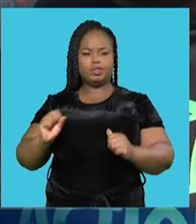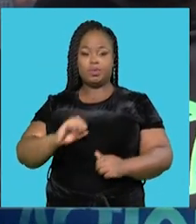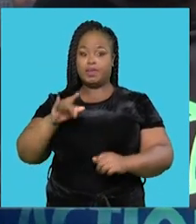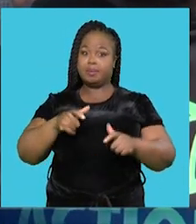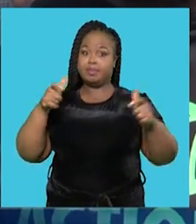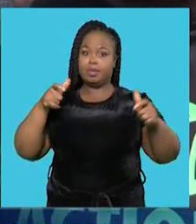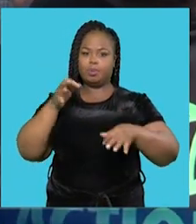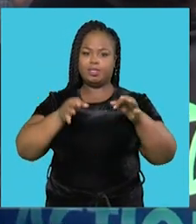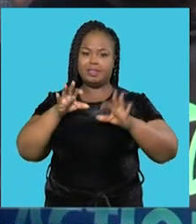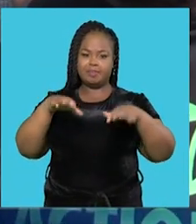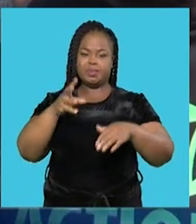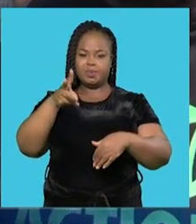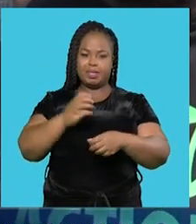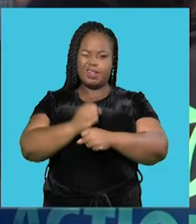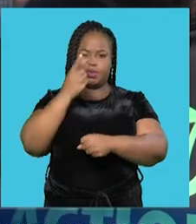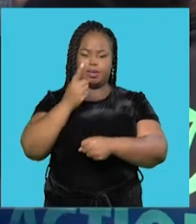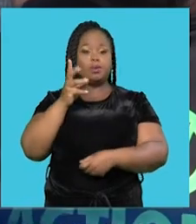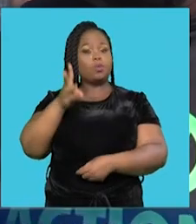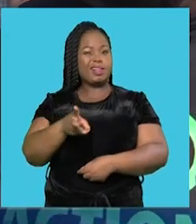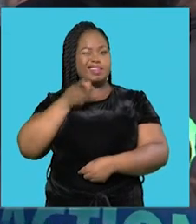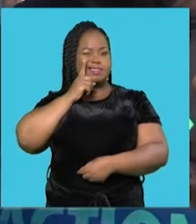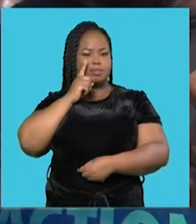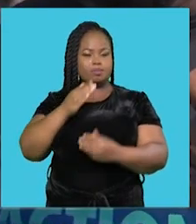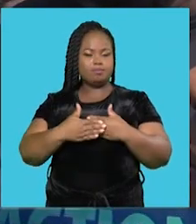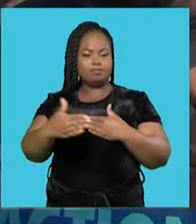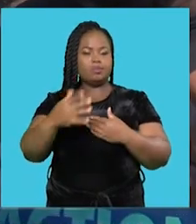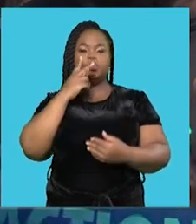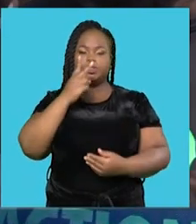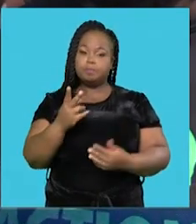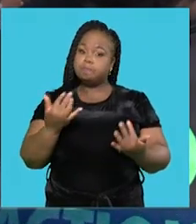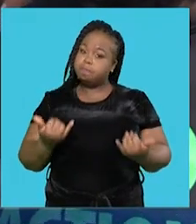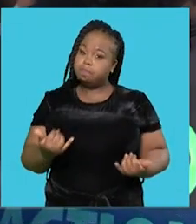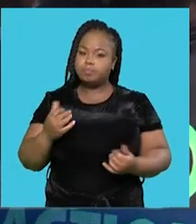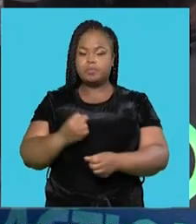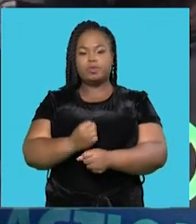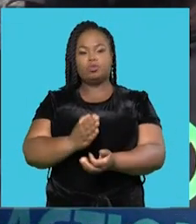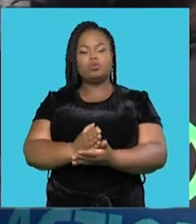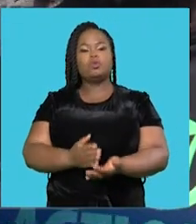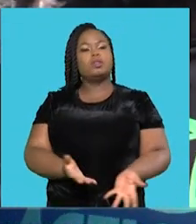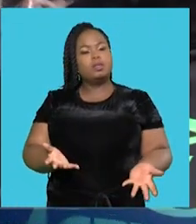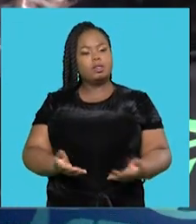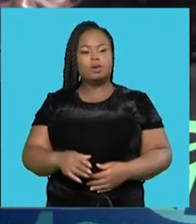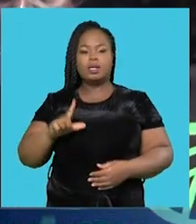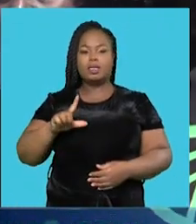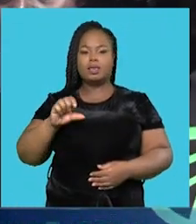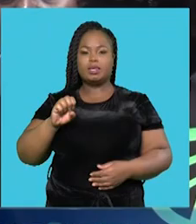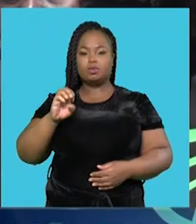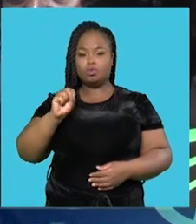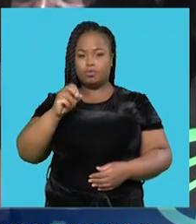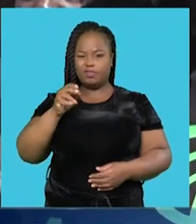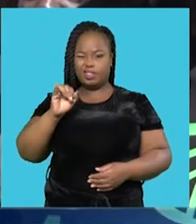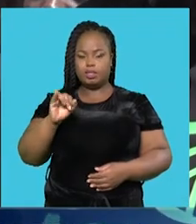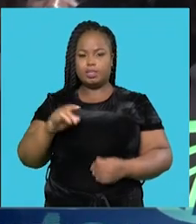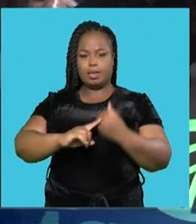largest political party in Gauteng, and that's what we're working towards, to make sure that Banyala Lesufi can be the